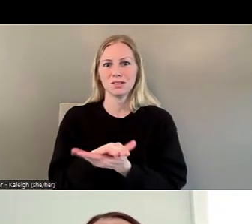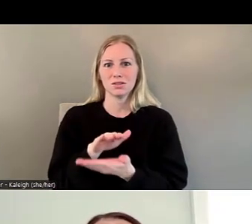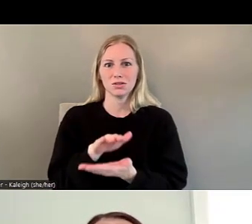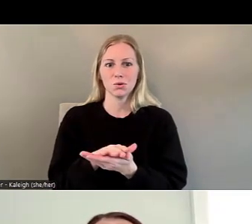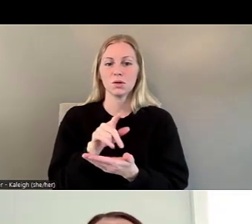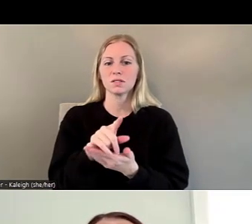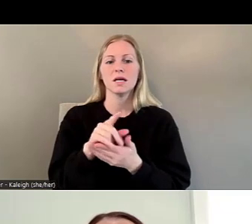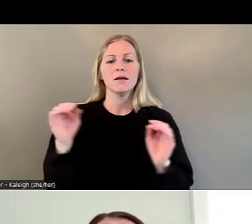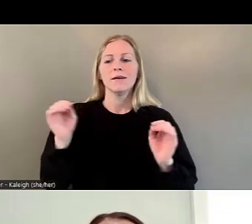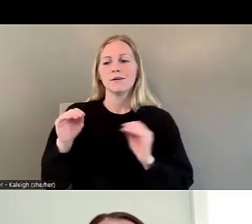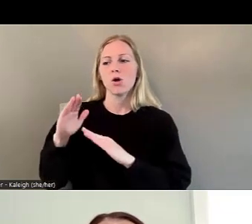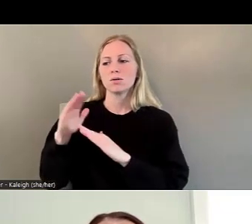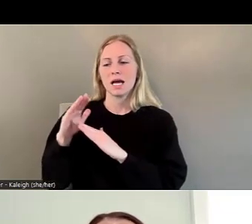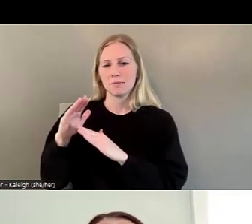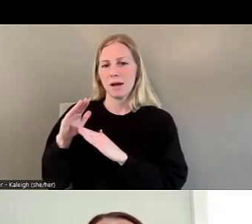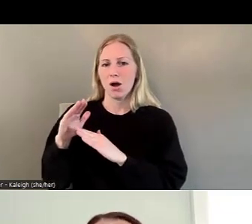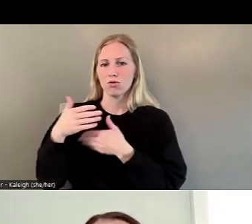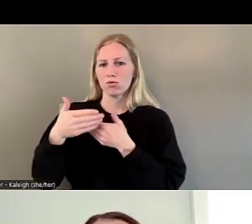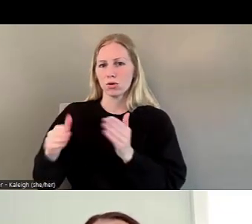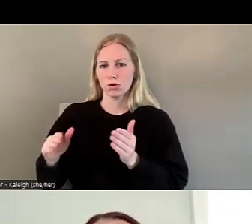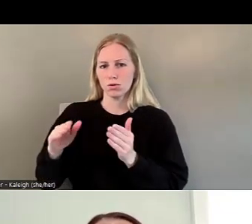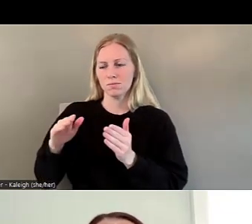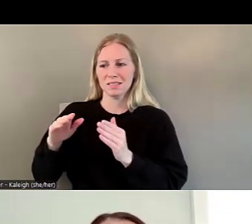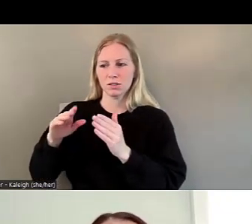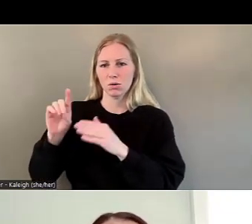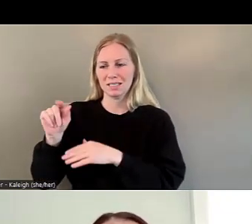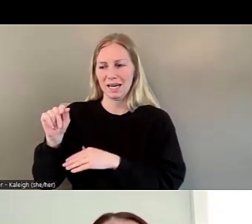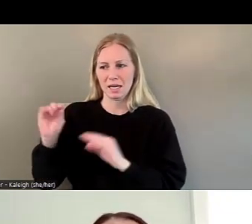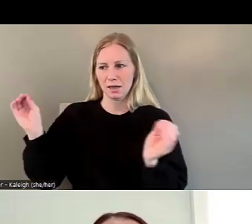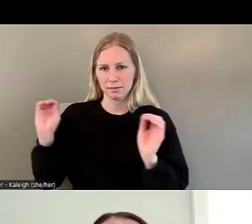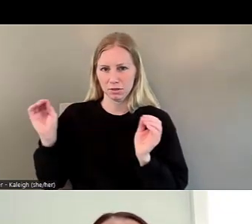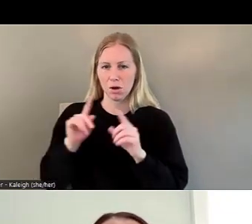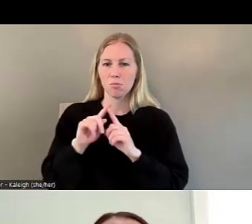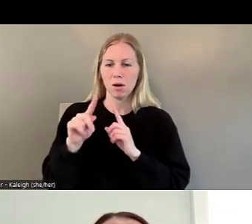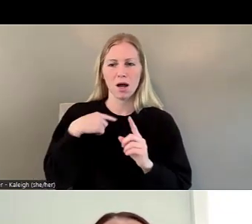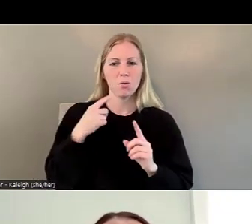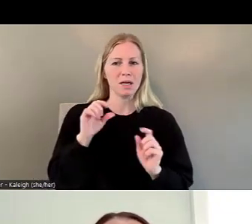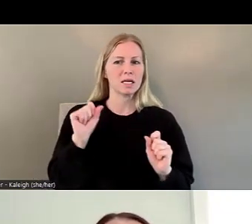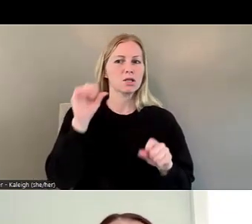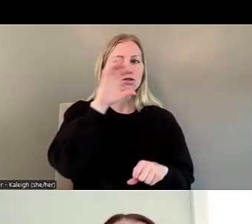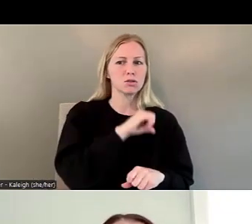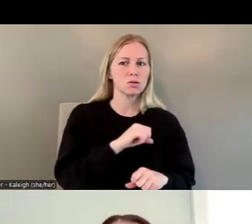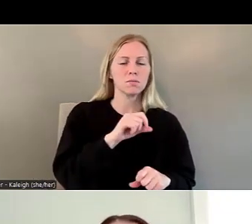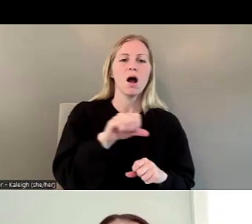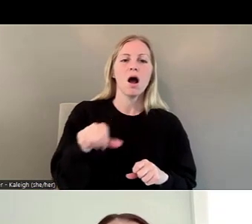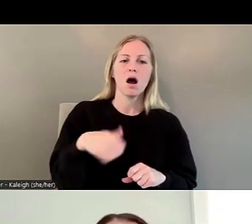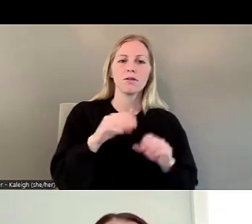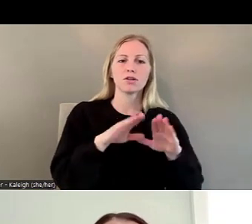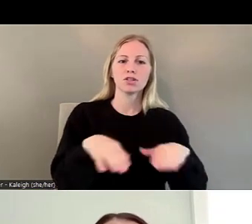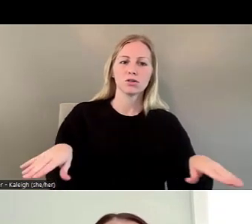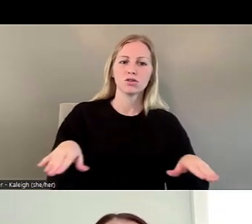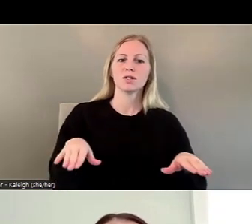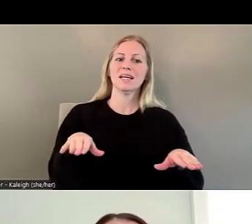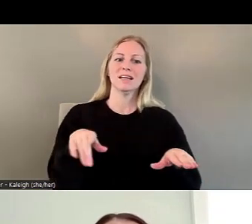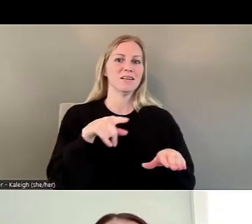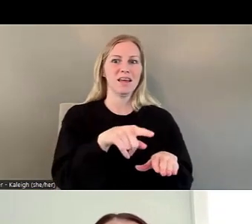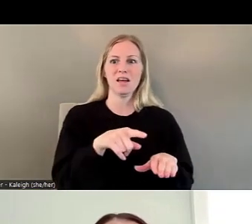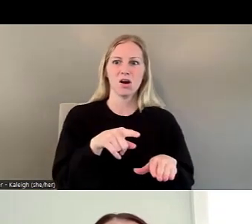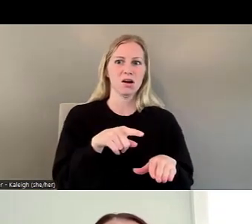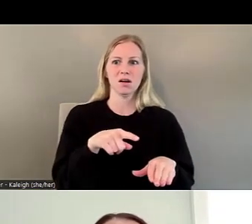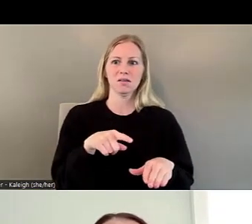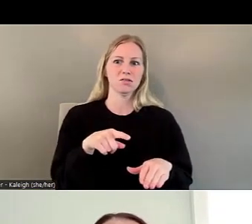data, I think it's a safe assumption that many children are also subjected to exclusionary timeout and thus subjected to